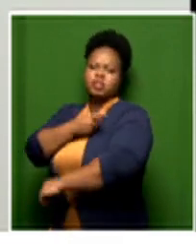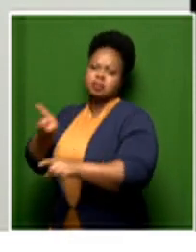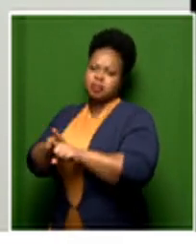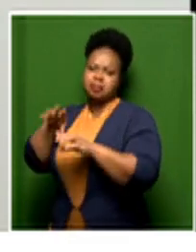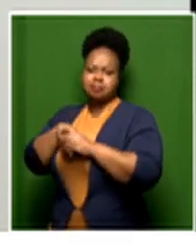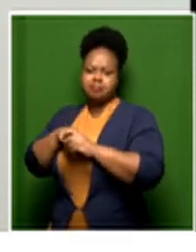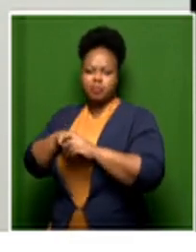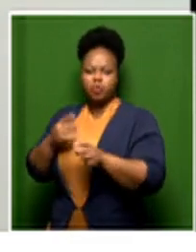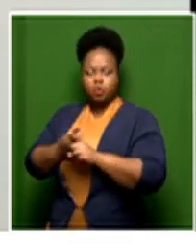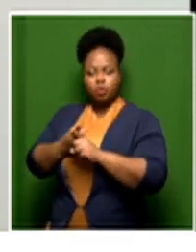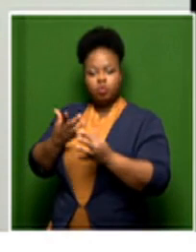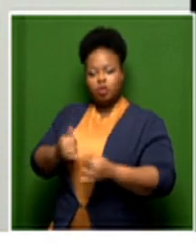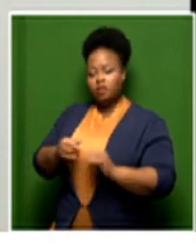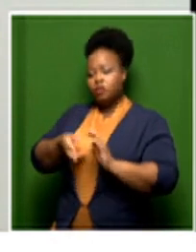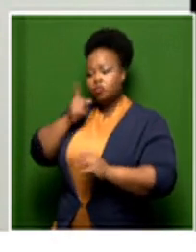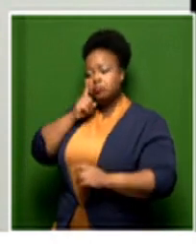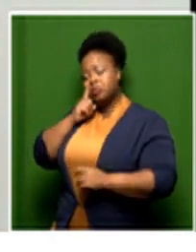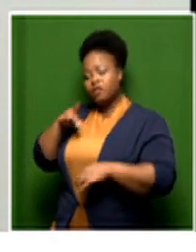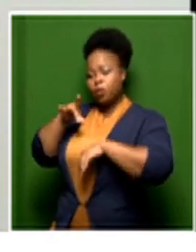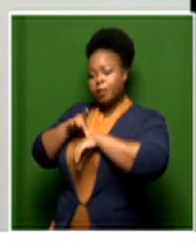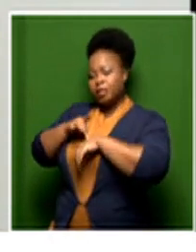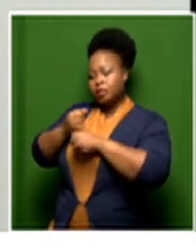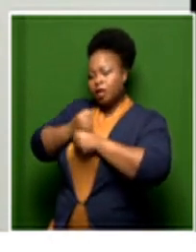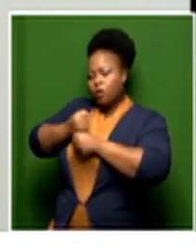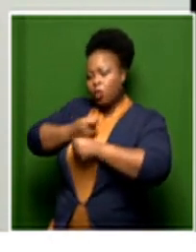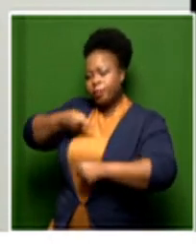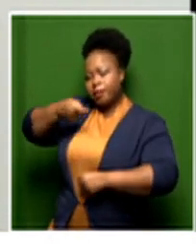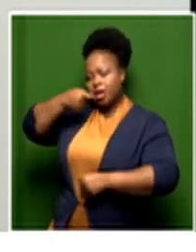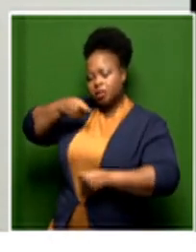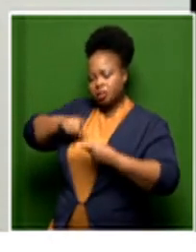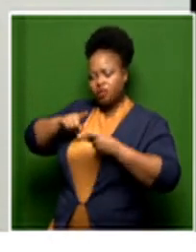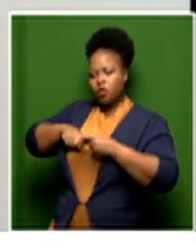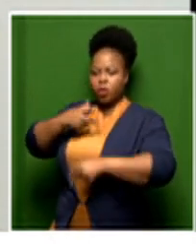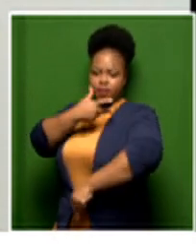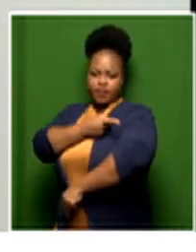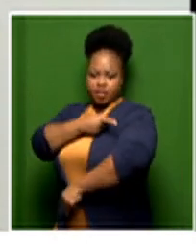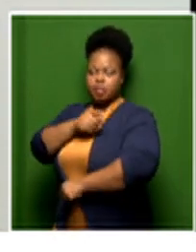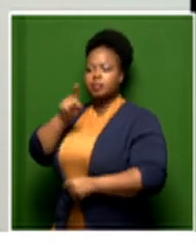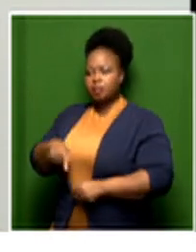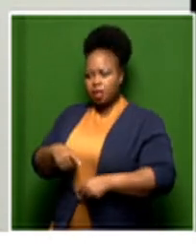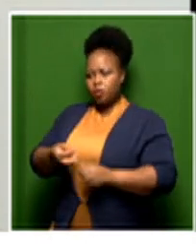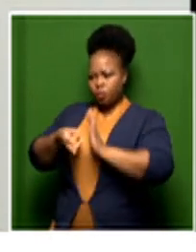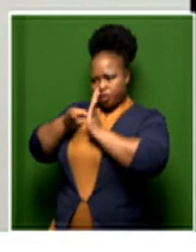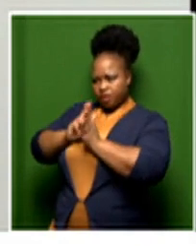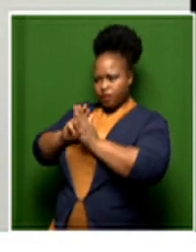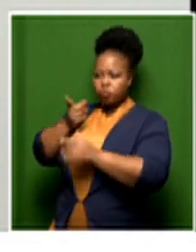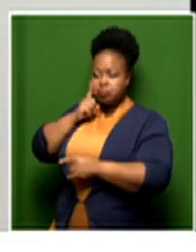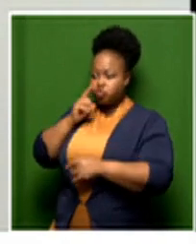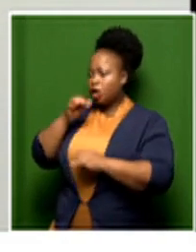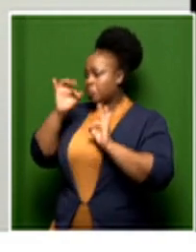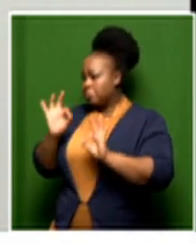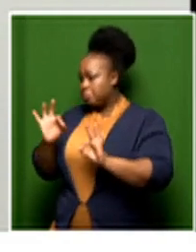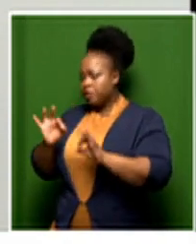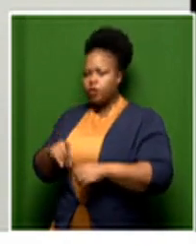one reviews a particular medicine or a vaccine, in this case, we will review it for the quality, safety, and efficacy.